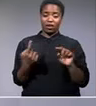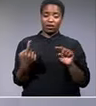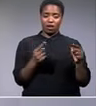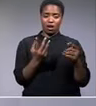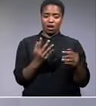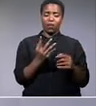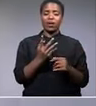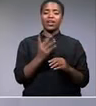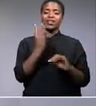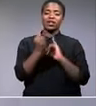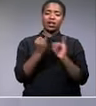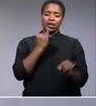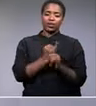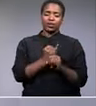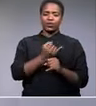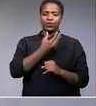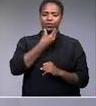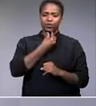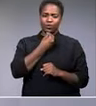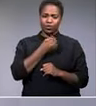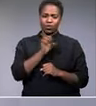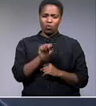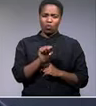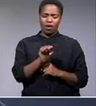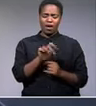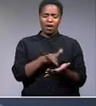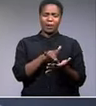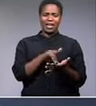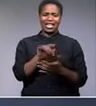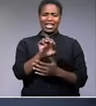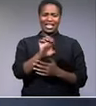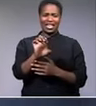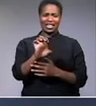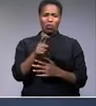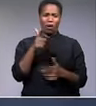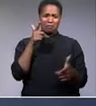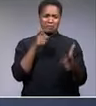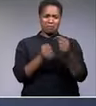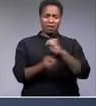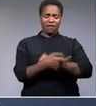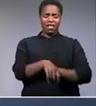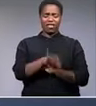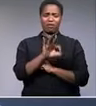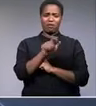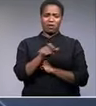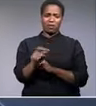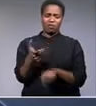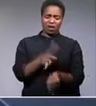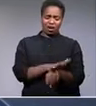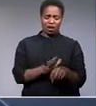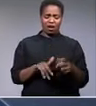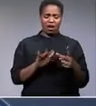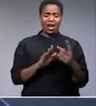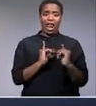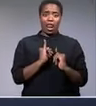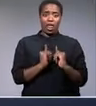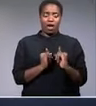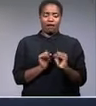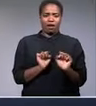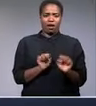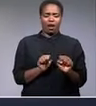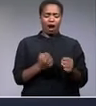international news. It has been a deadly Christmas in the Middle East. An attack on Libya's foreign ministry has claimed 3 lives. 11 other people have been wounded. A car